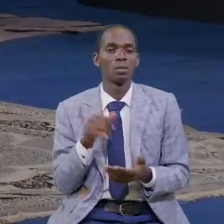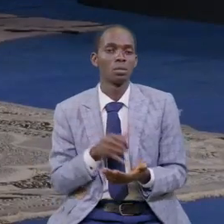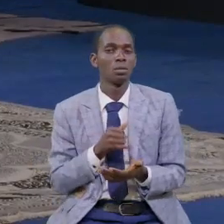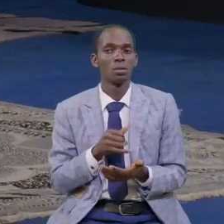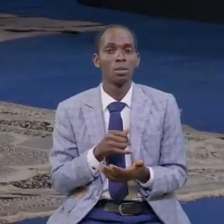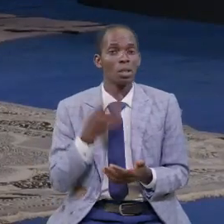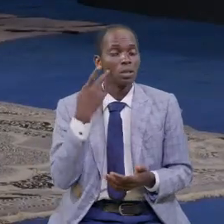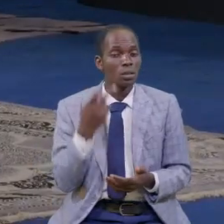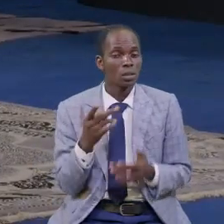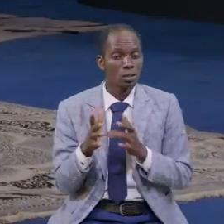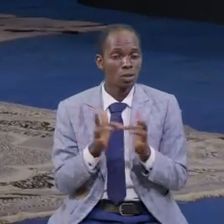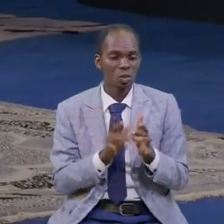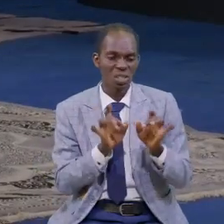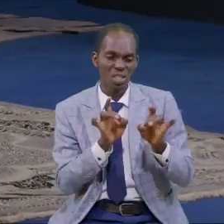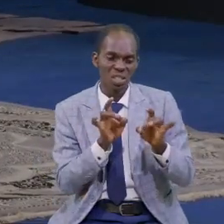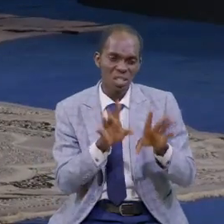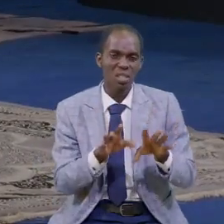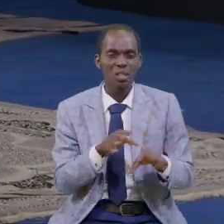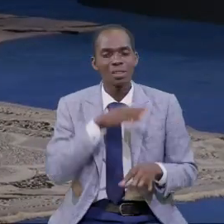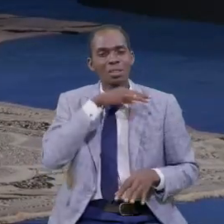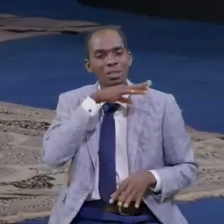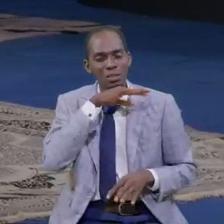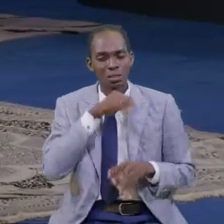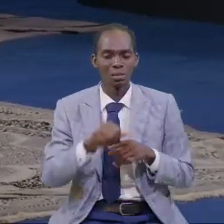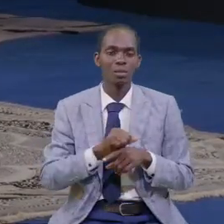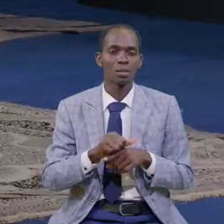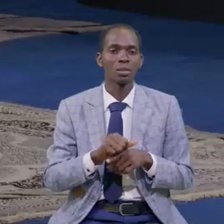iniquity in whomsoever that is